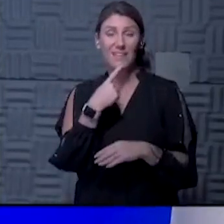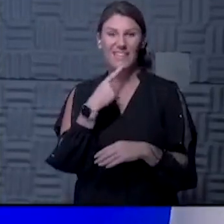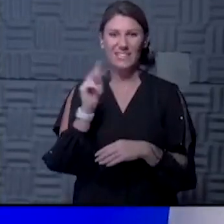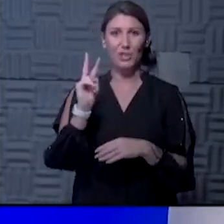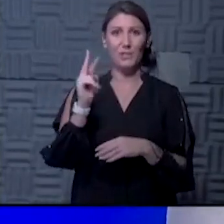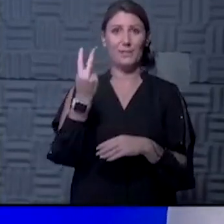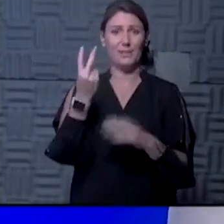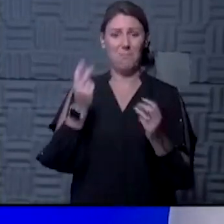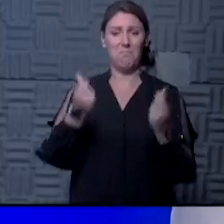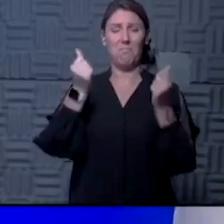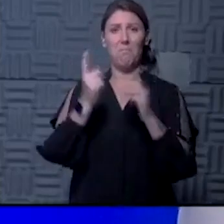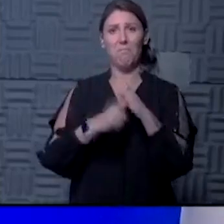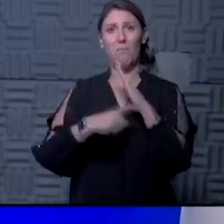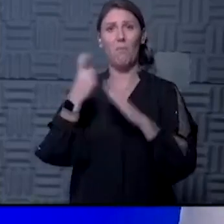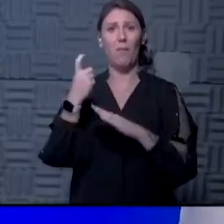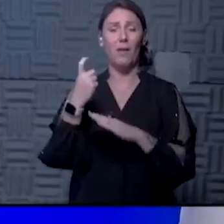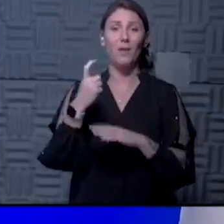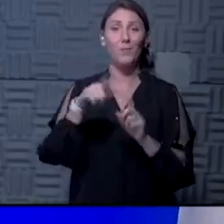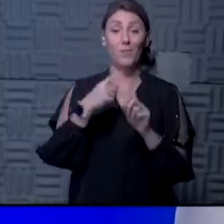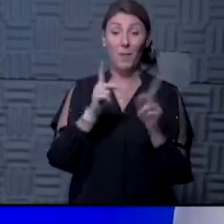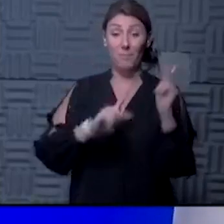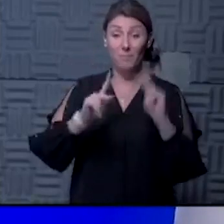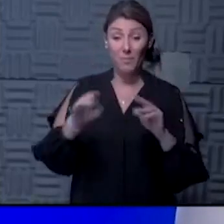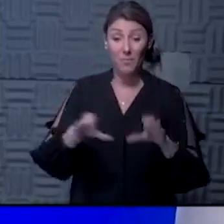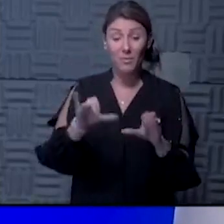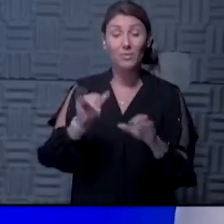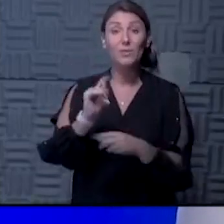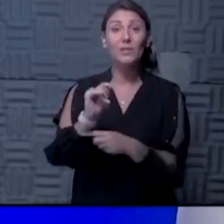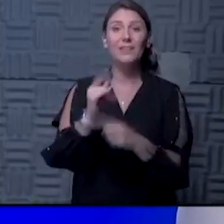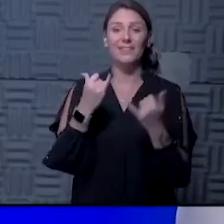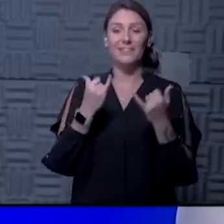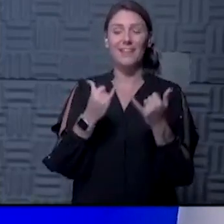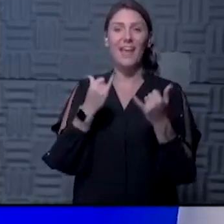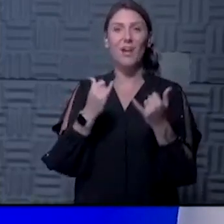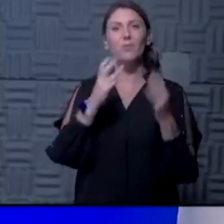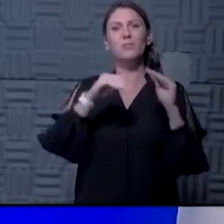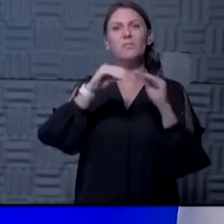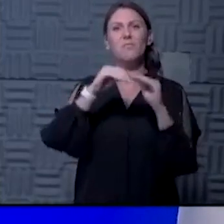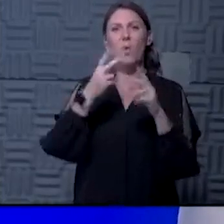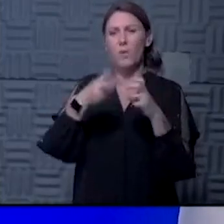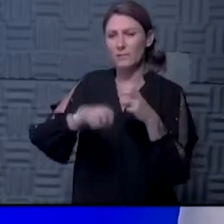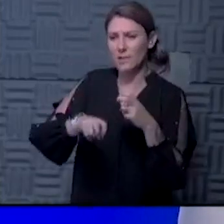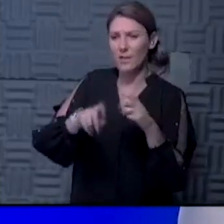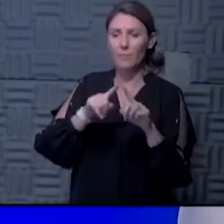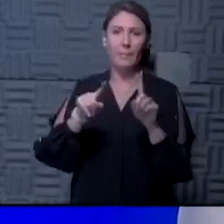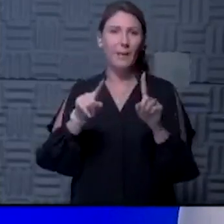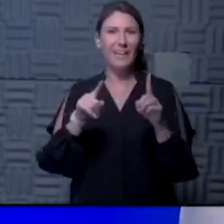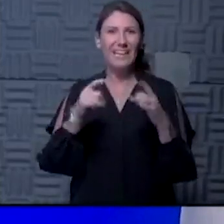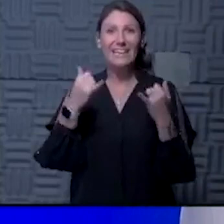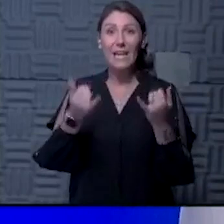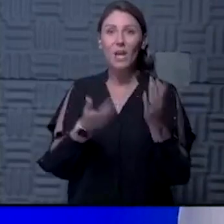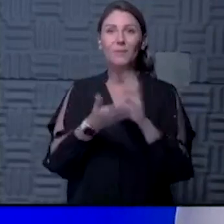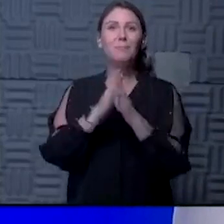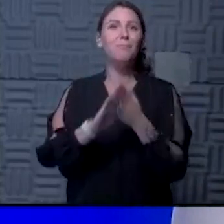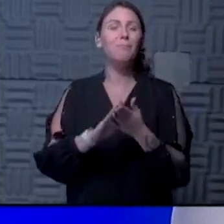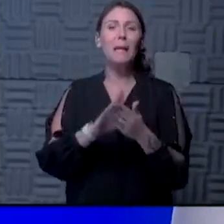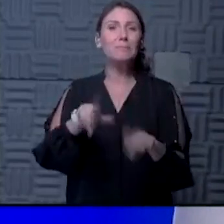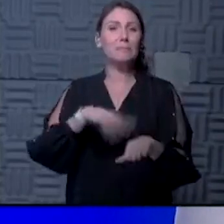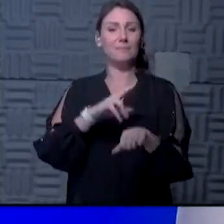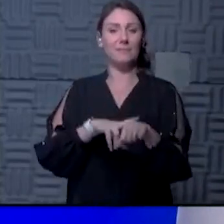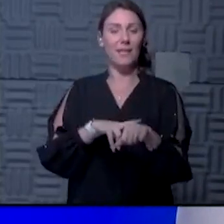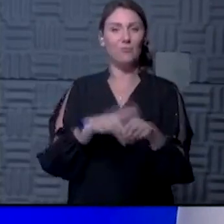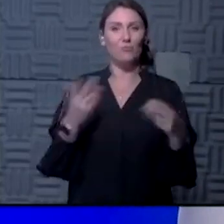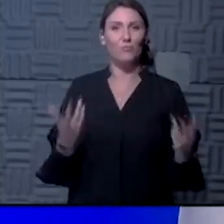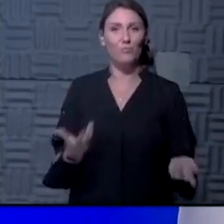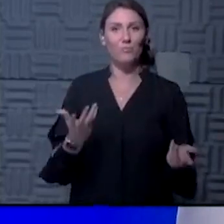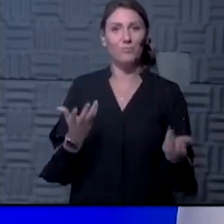nature. And hopefully as people do this, and now we've gotten into where it was maybe more difficult, but now it becomes second nature for people. And it